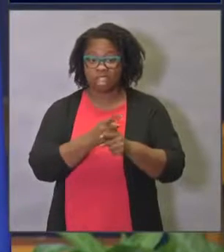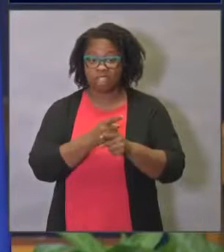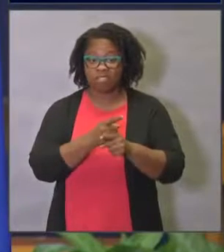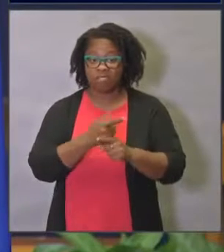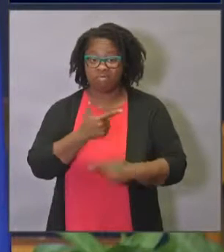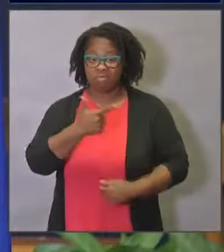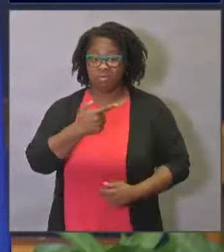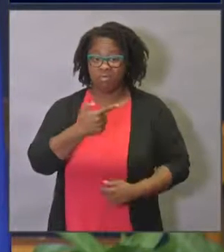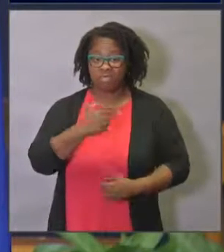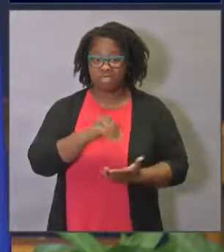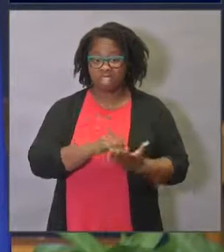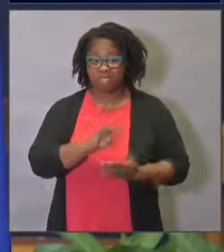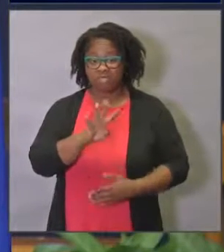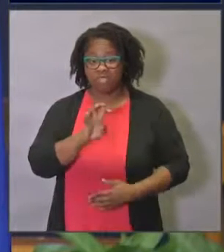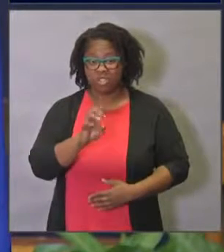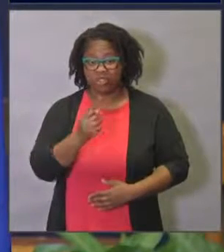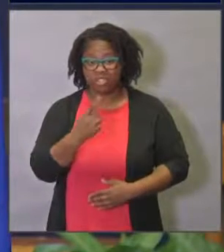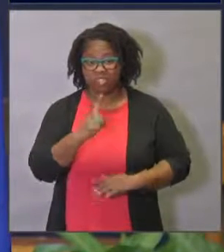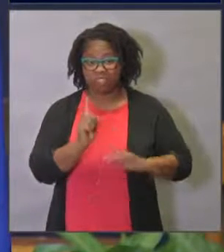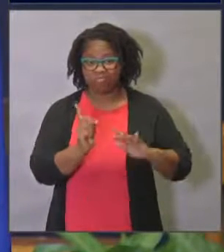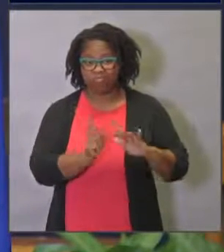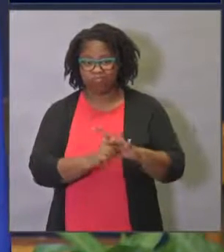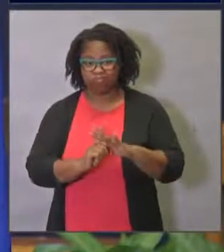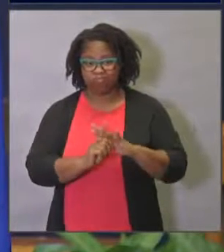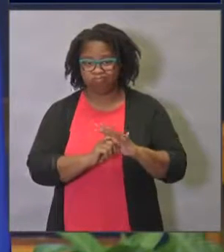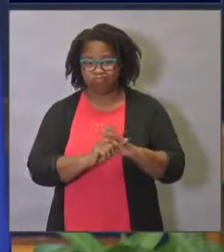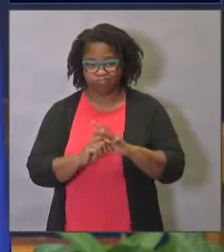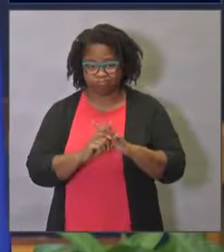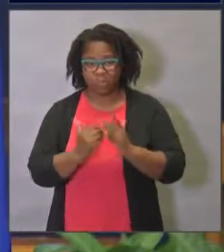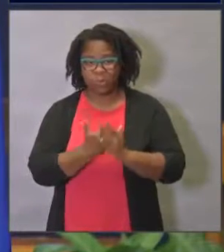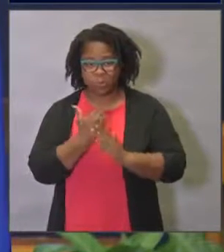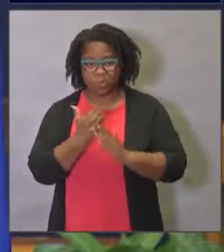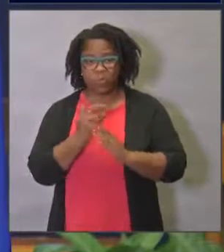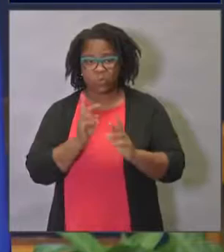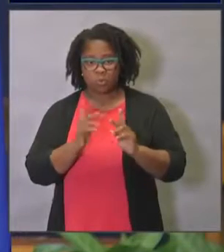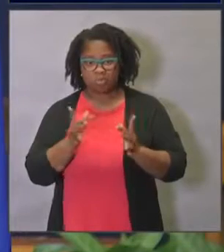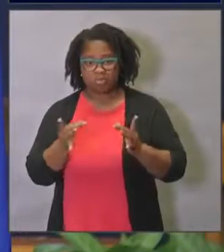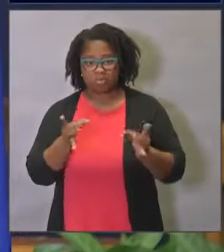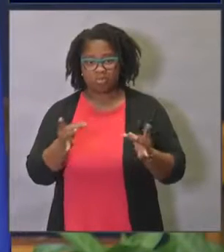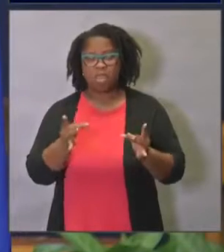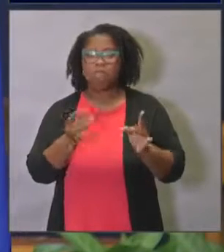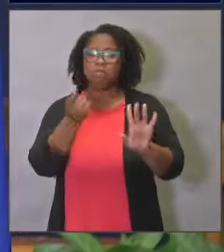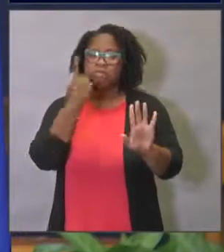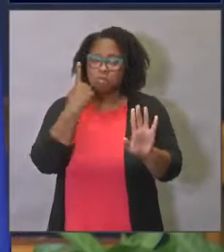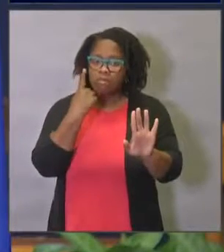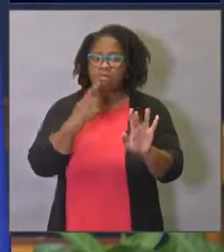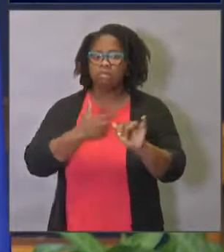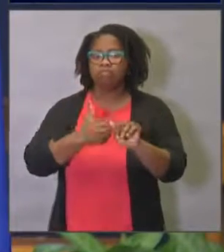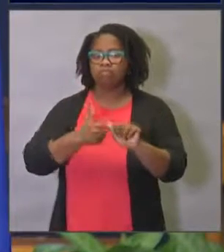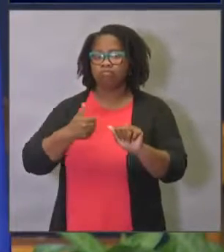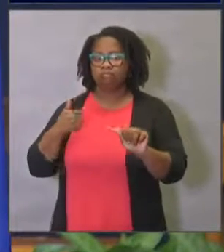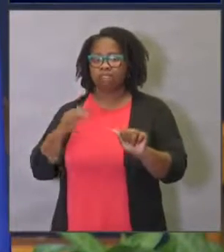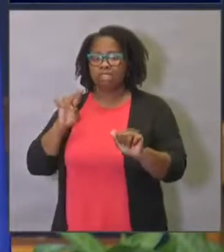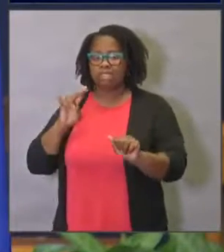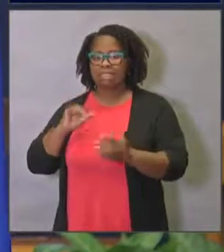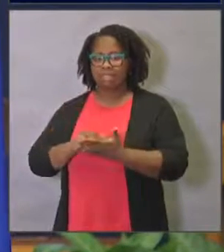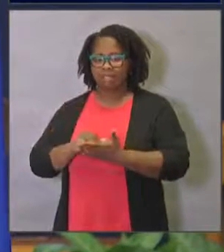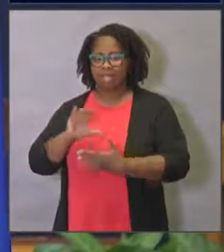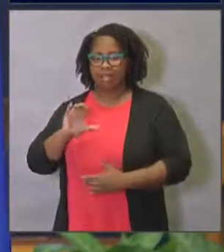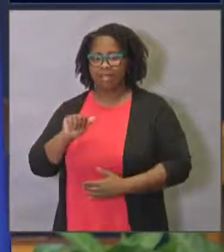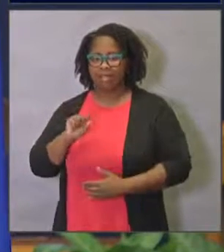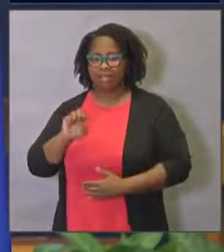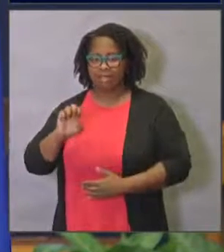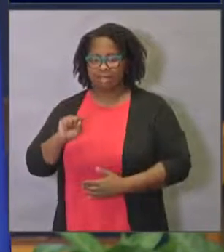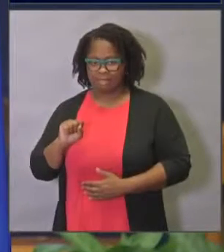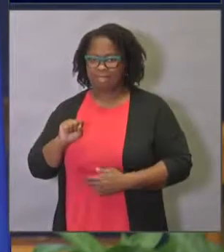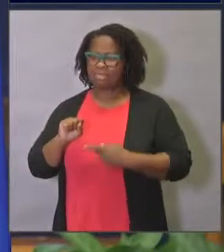21,411. This does include a backlog of approximately 7,000 cases. This is the lab that didn't report to